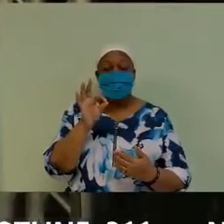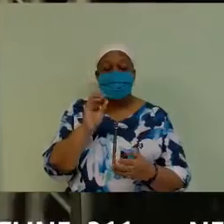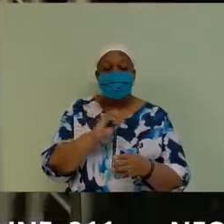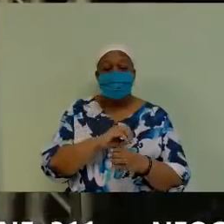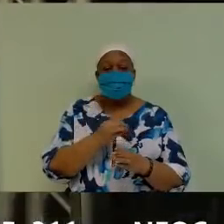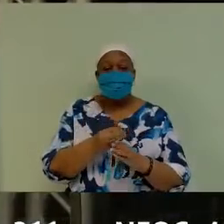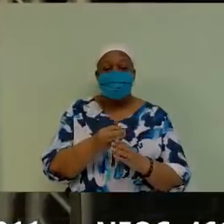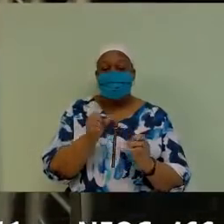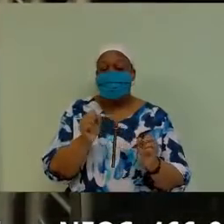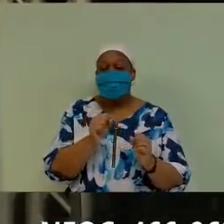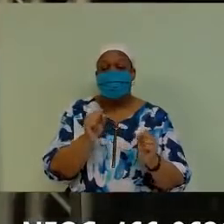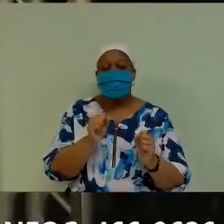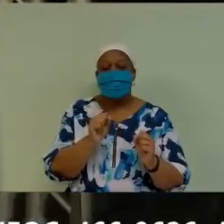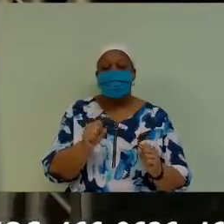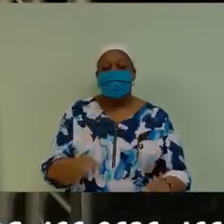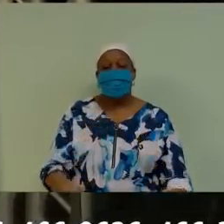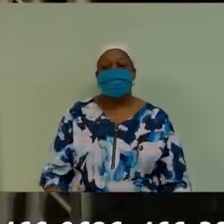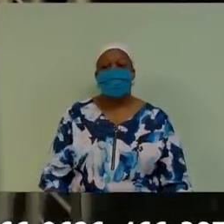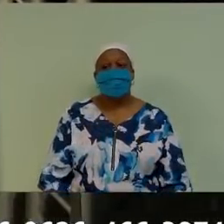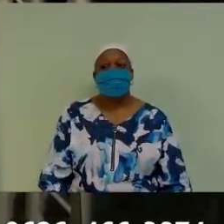Thank you, Dr. Laws.